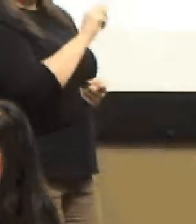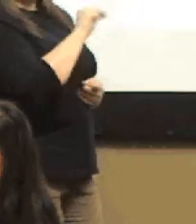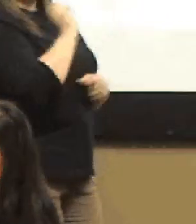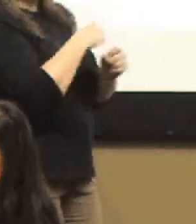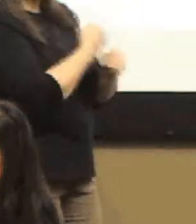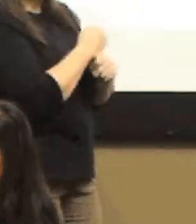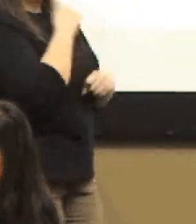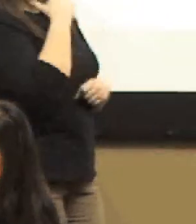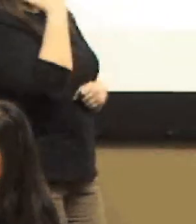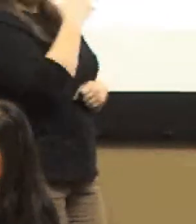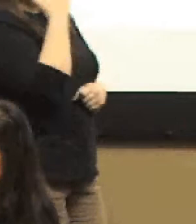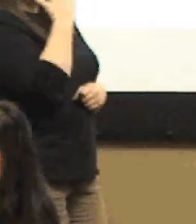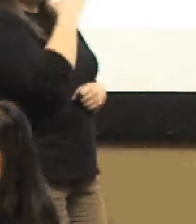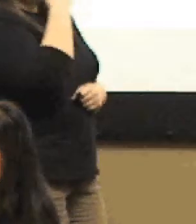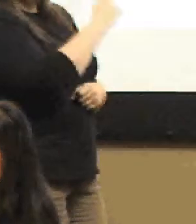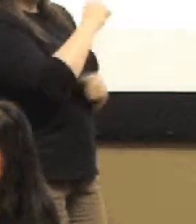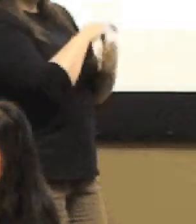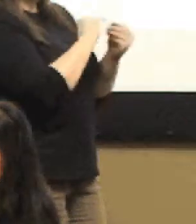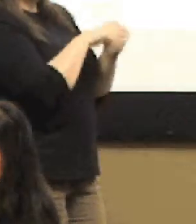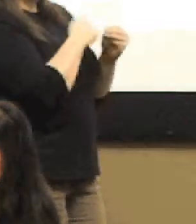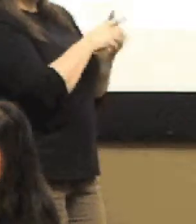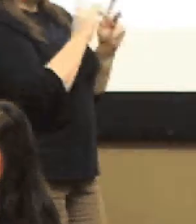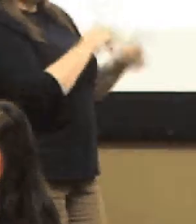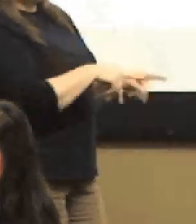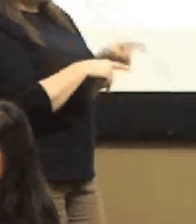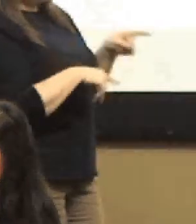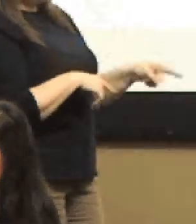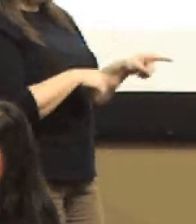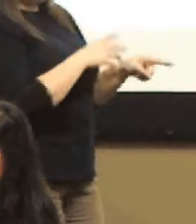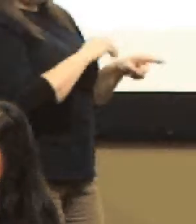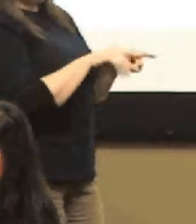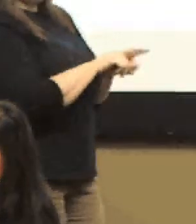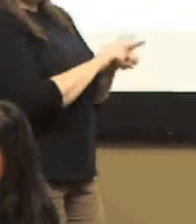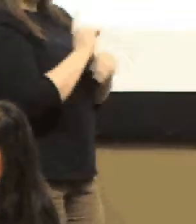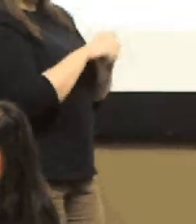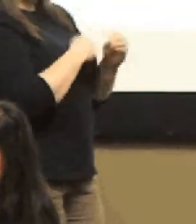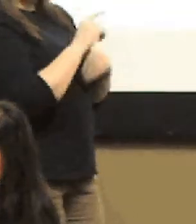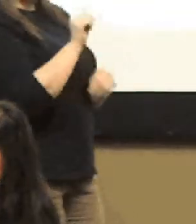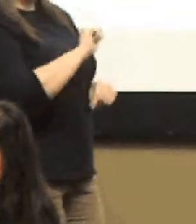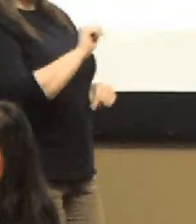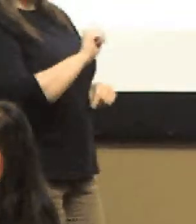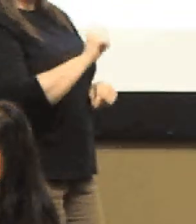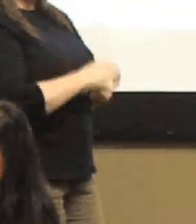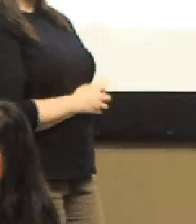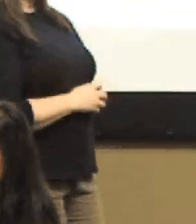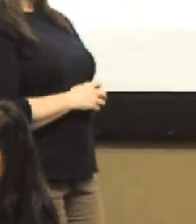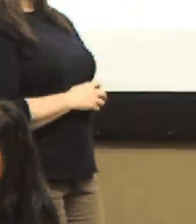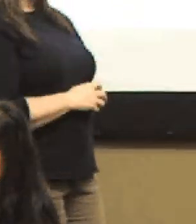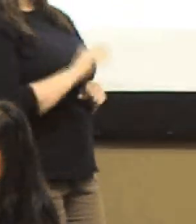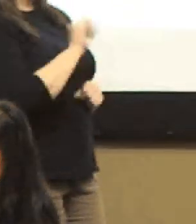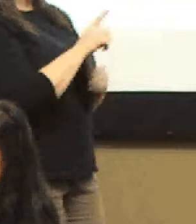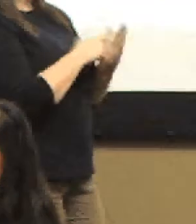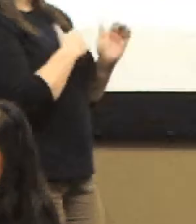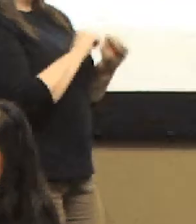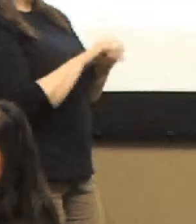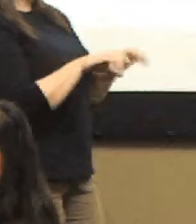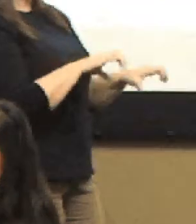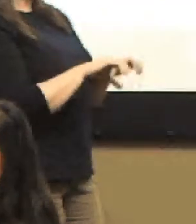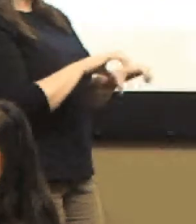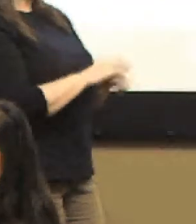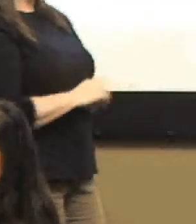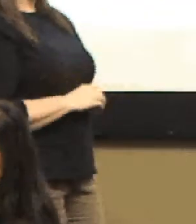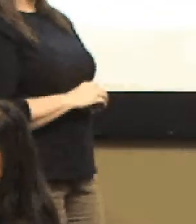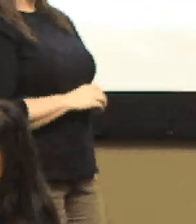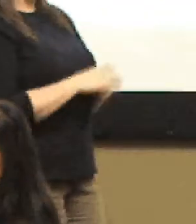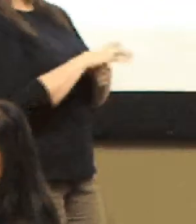super compelling story. It's about a person, and it's also about Afghanistan. That's what I can do,